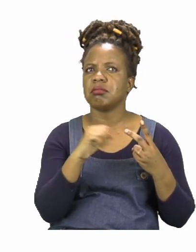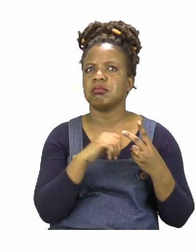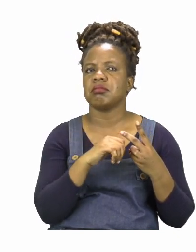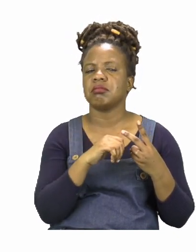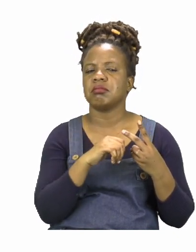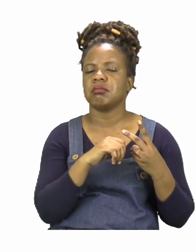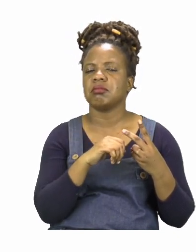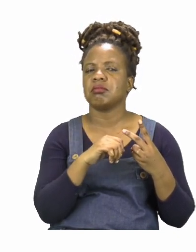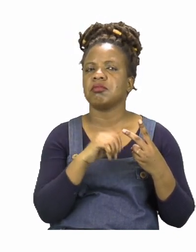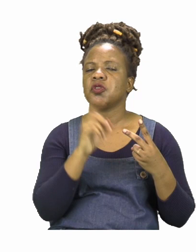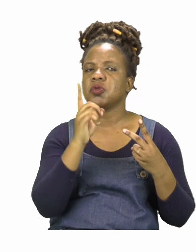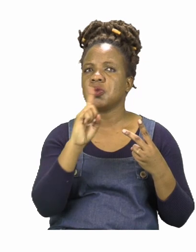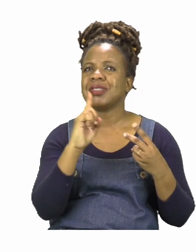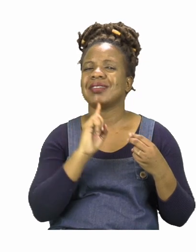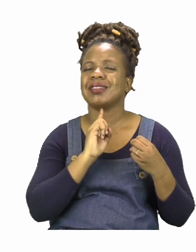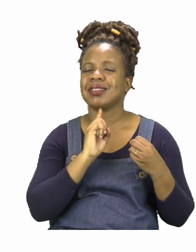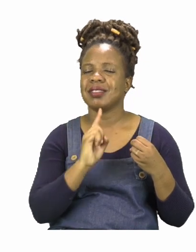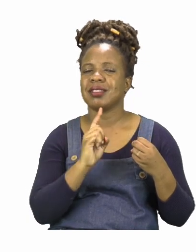favorite color?